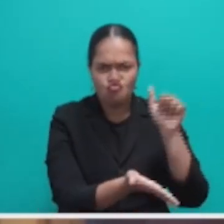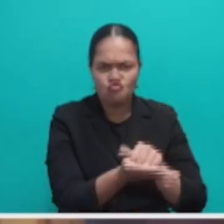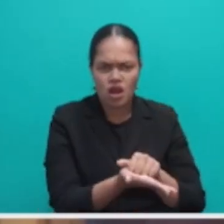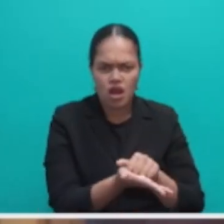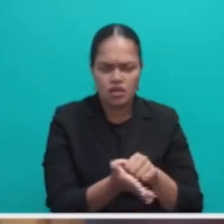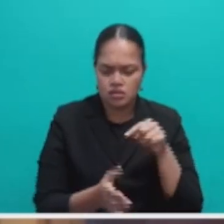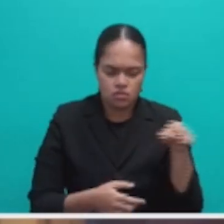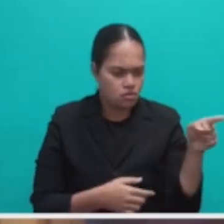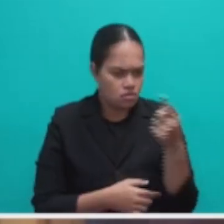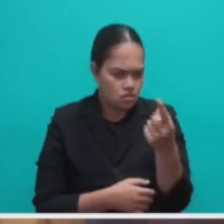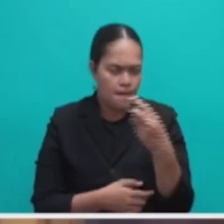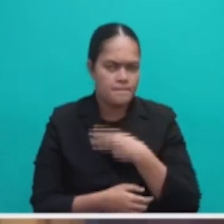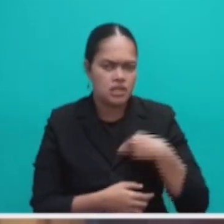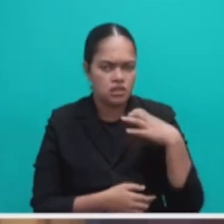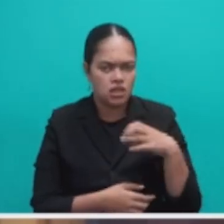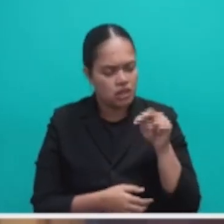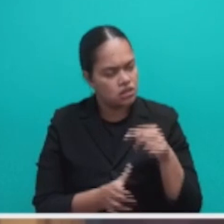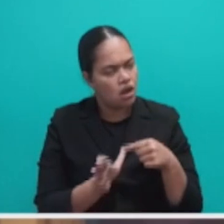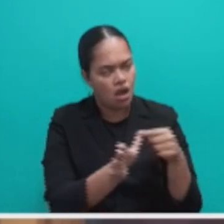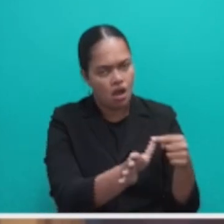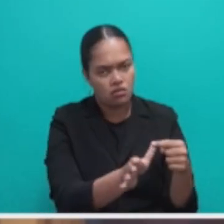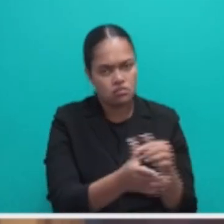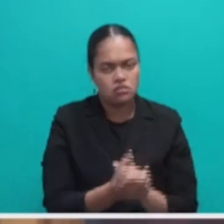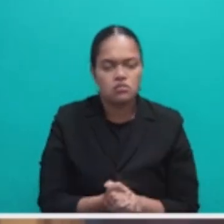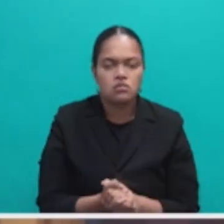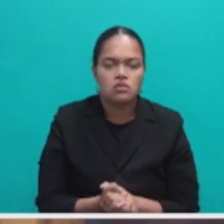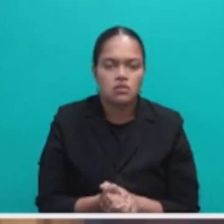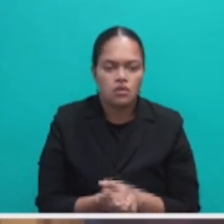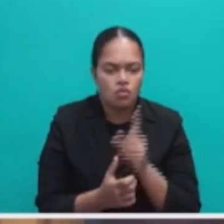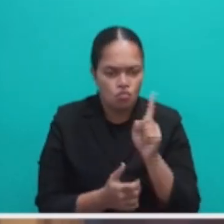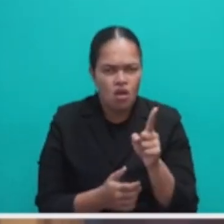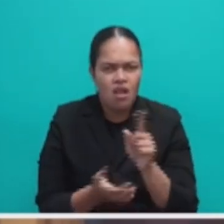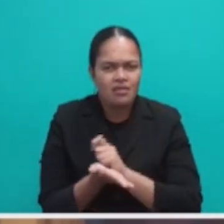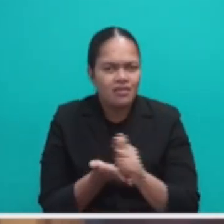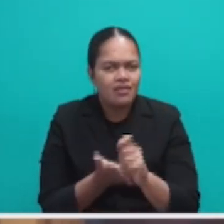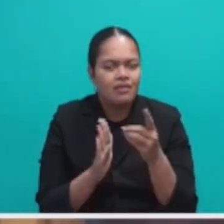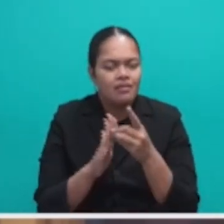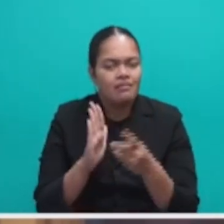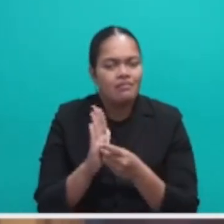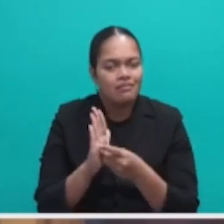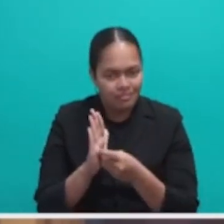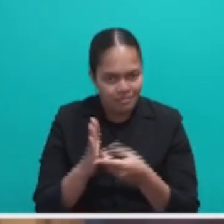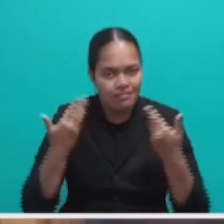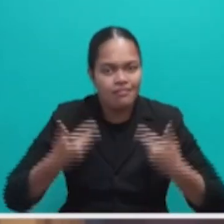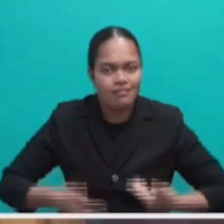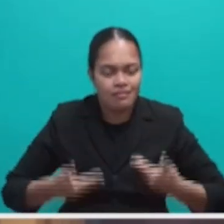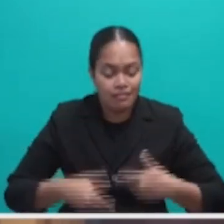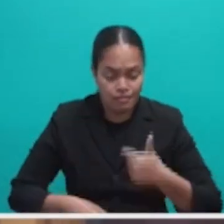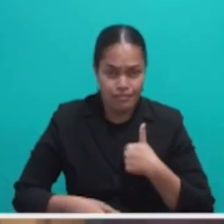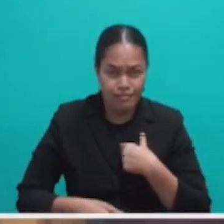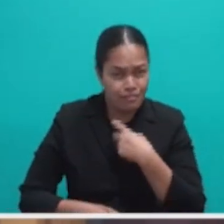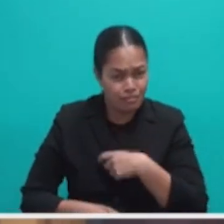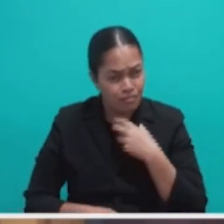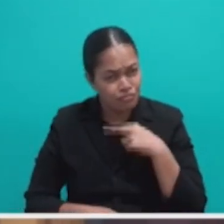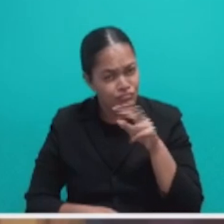is the principle of democracy. Mr. Speaker, sir, what was even more sickening to me personally yesterday